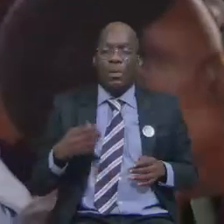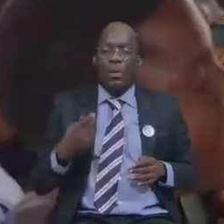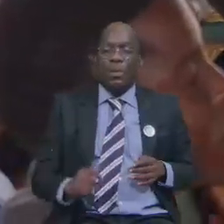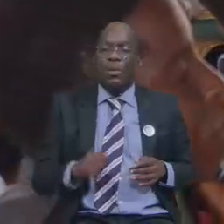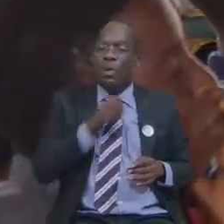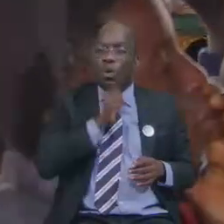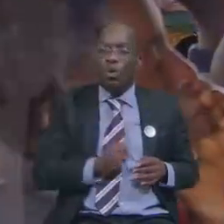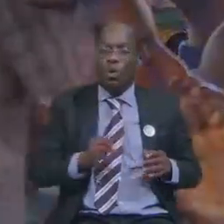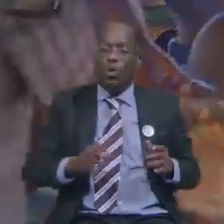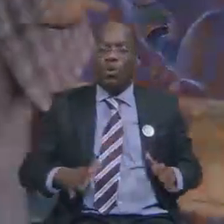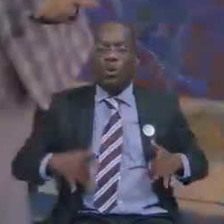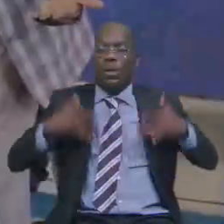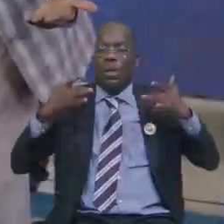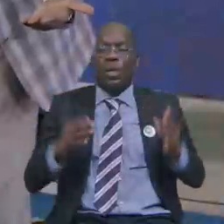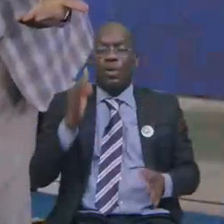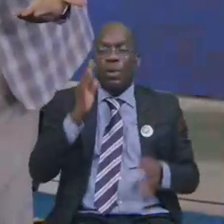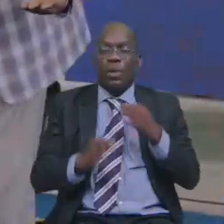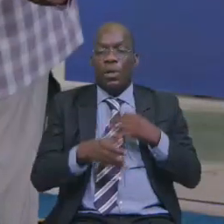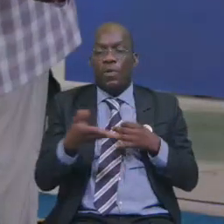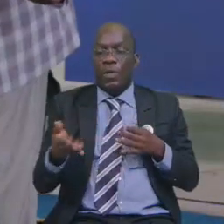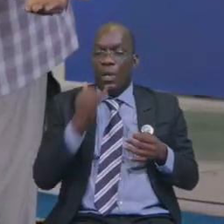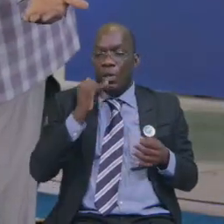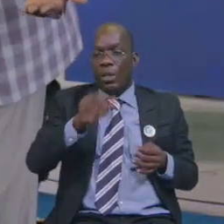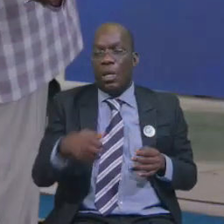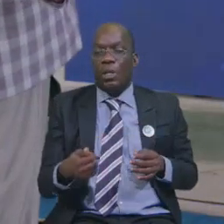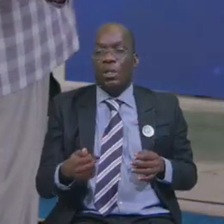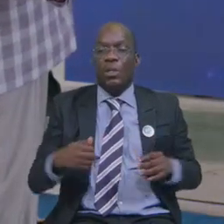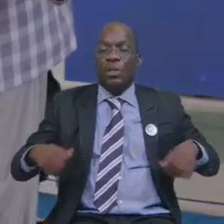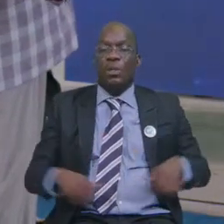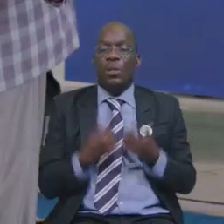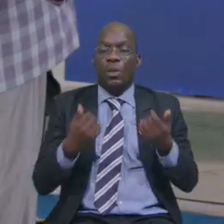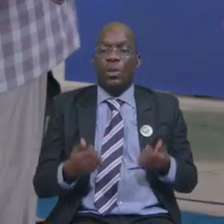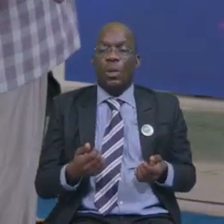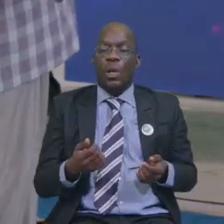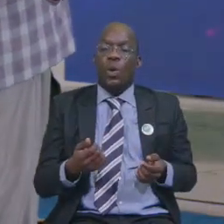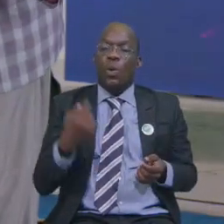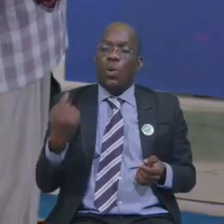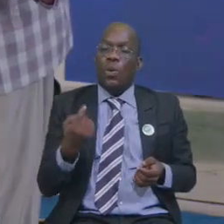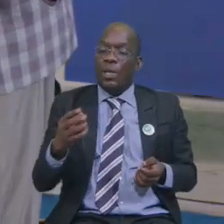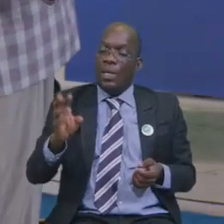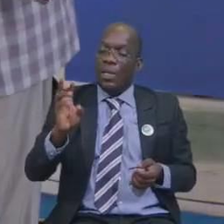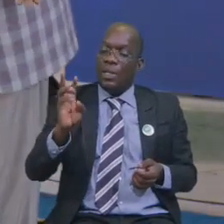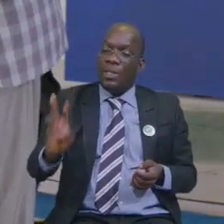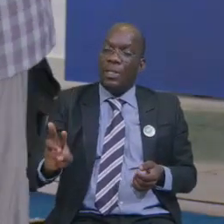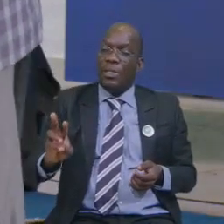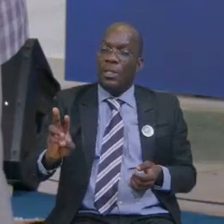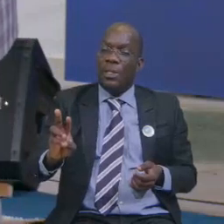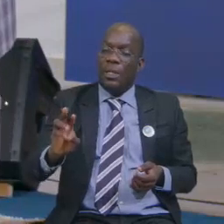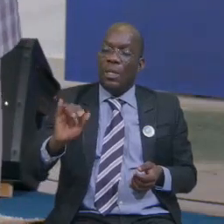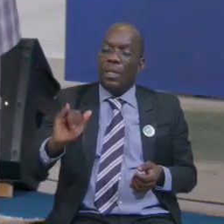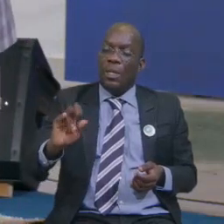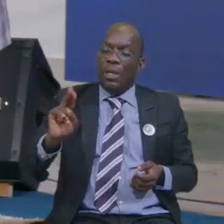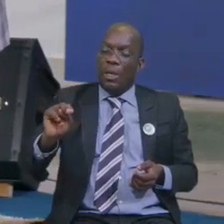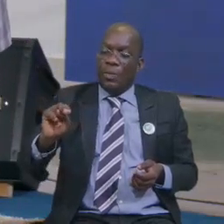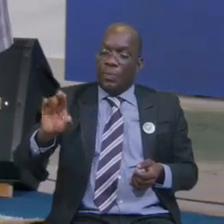If there is a little hurdle, only 6 inches high. Old time will